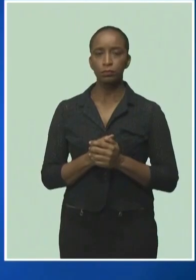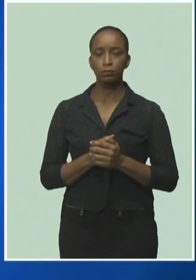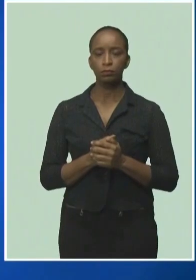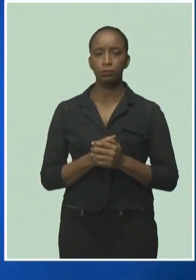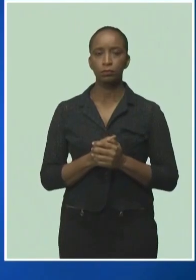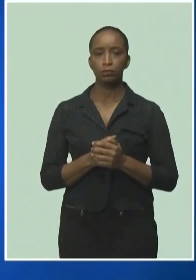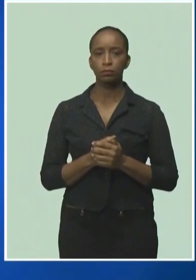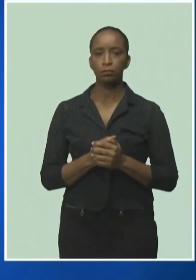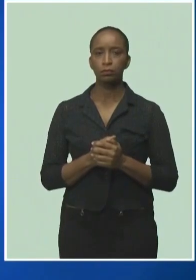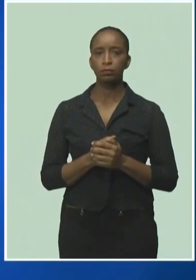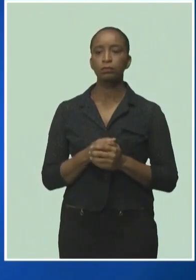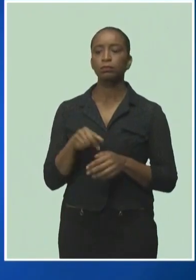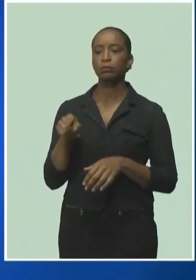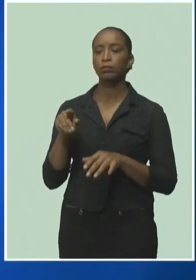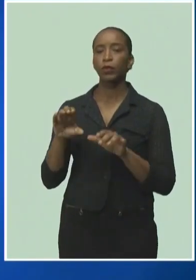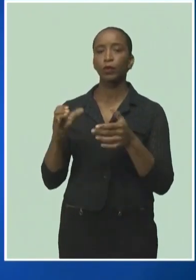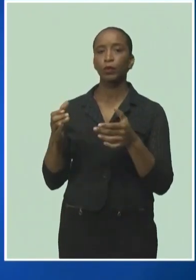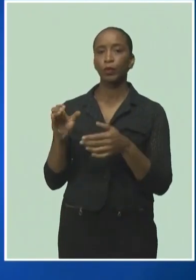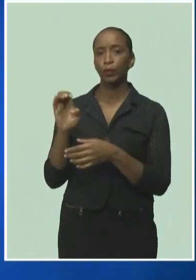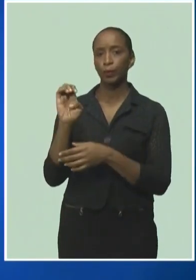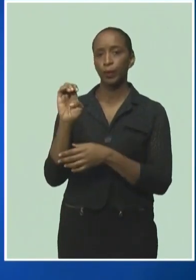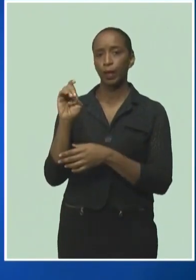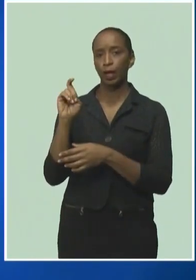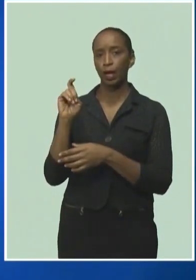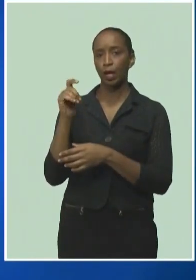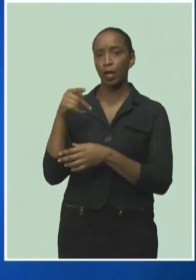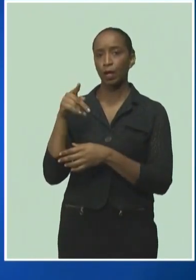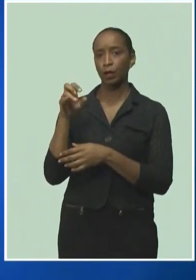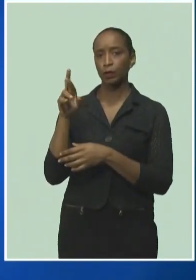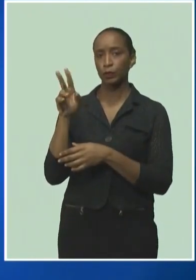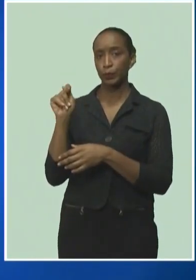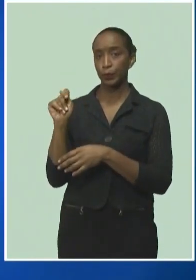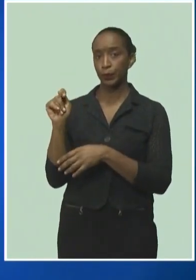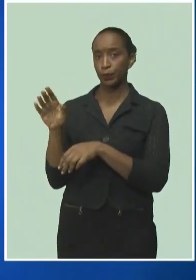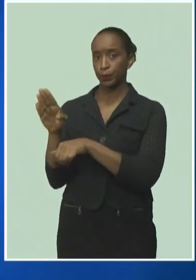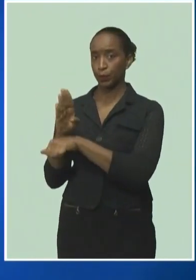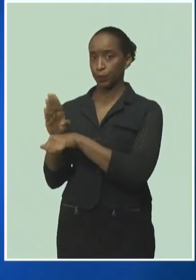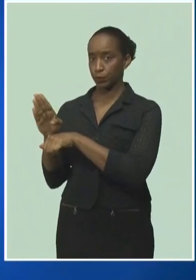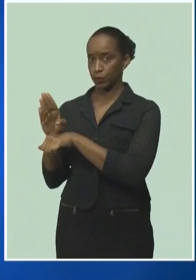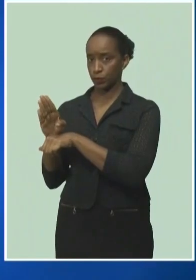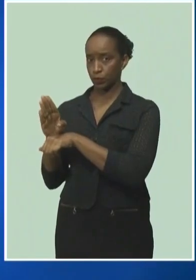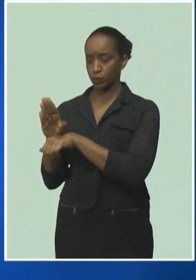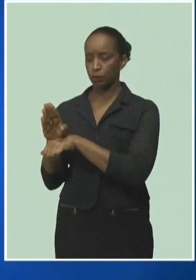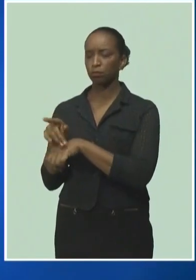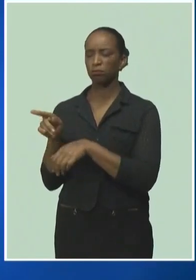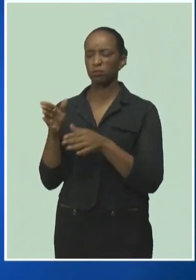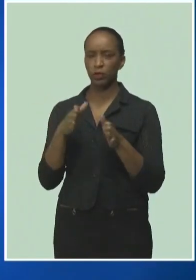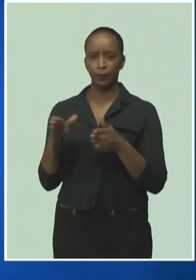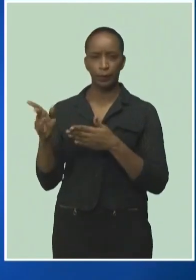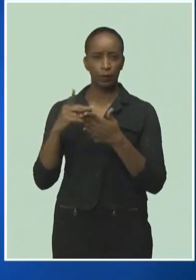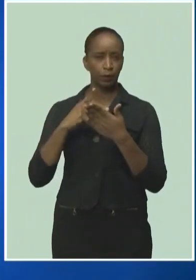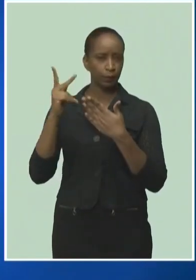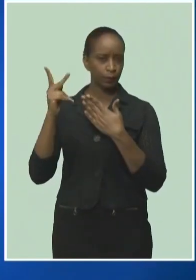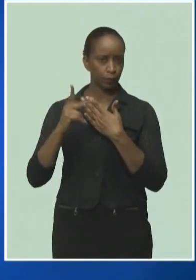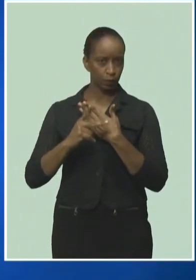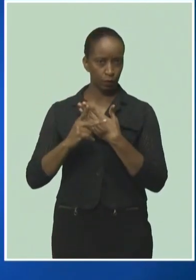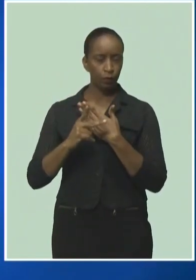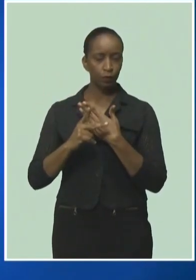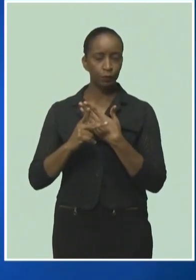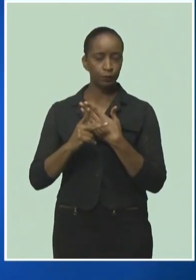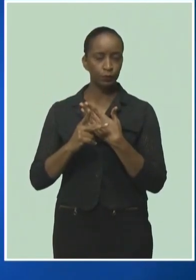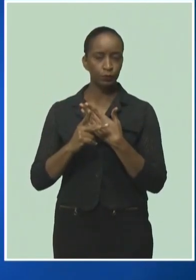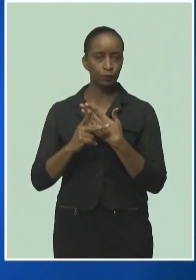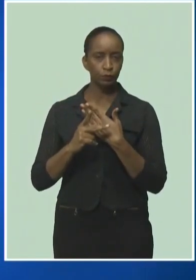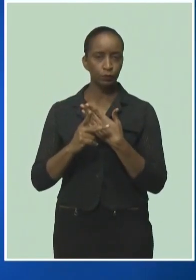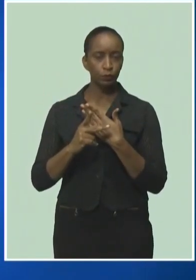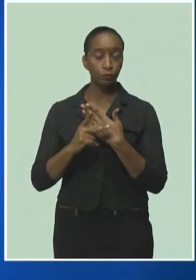of Export Barbados and the Shop Barbados initiative, we are preparing